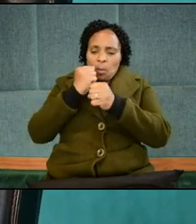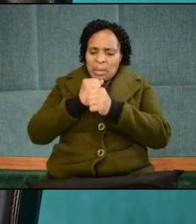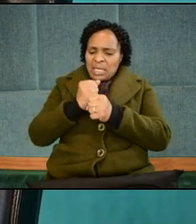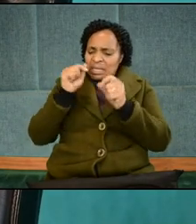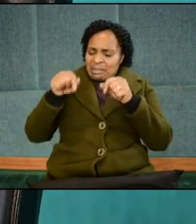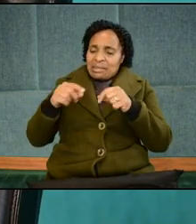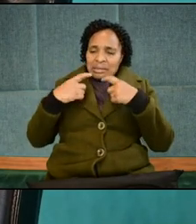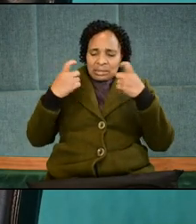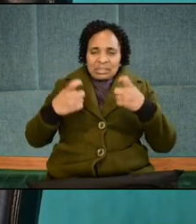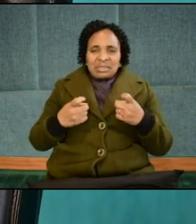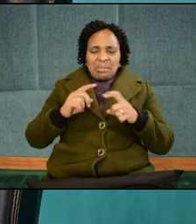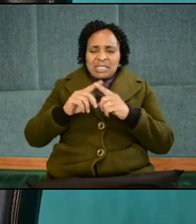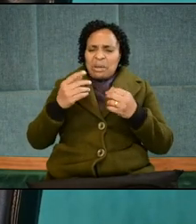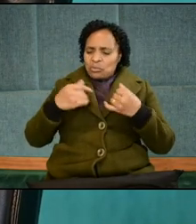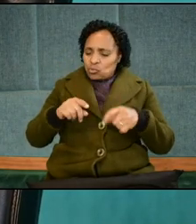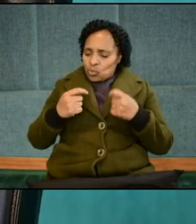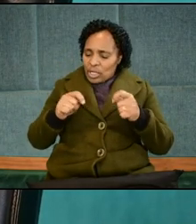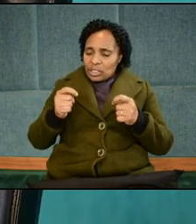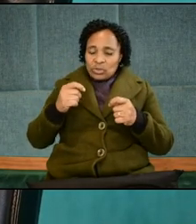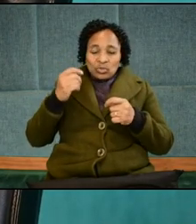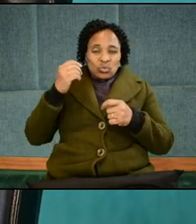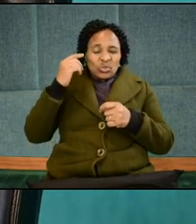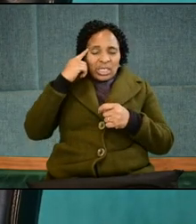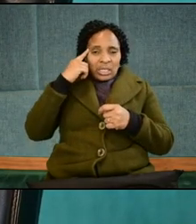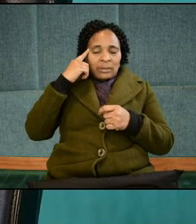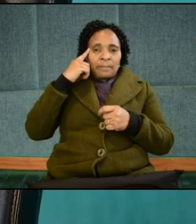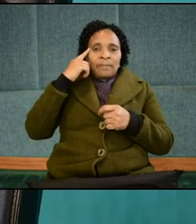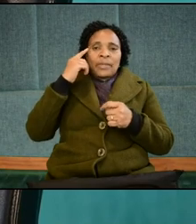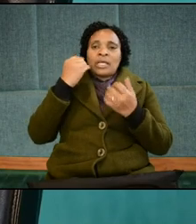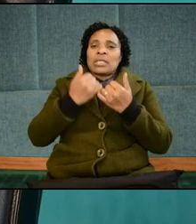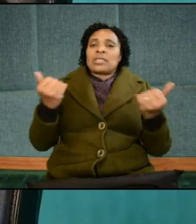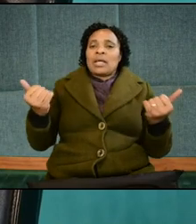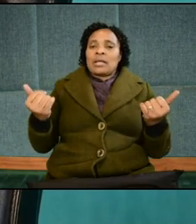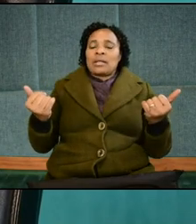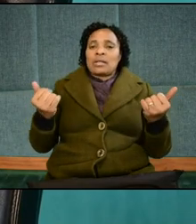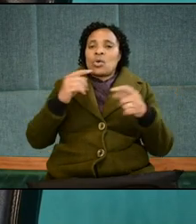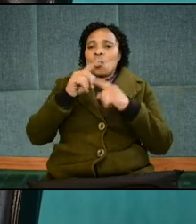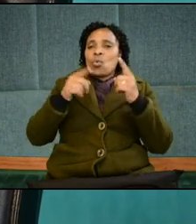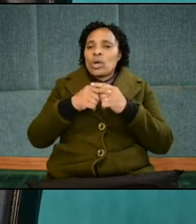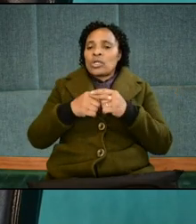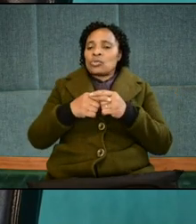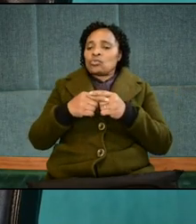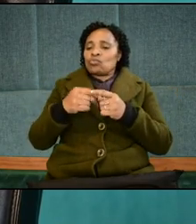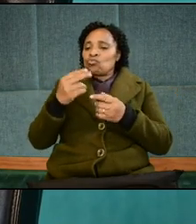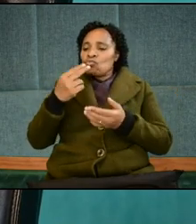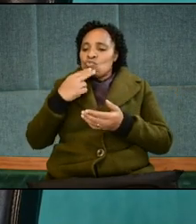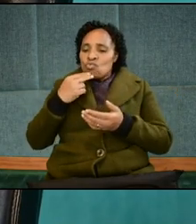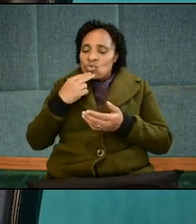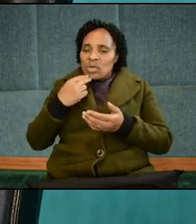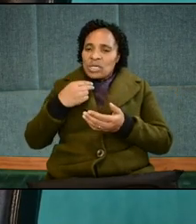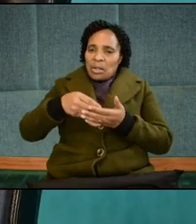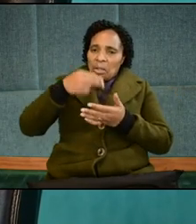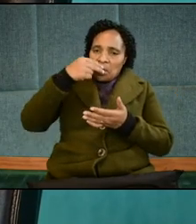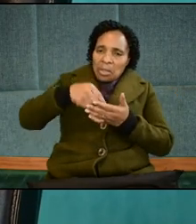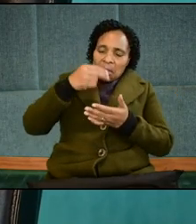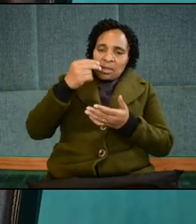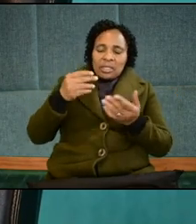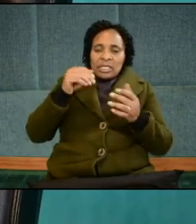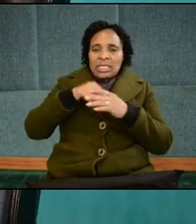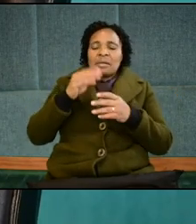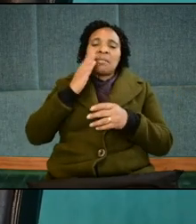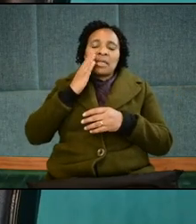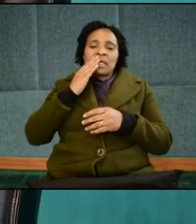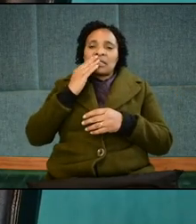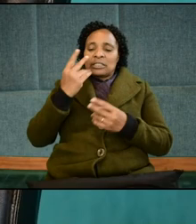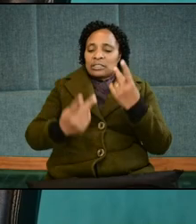I just tried to think about it. Think about as a child when you'd eat sugar in your mother's kitchen. Do you